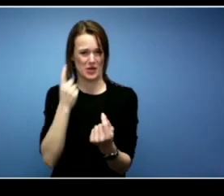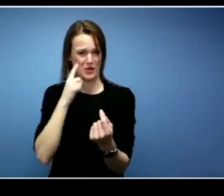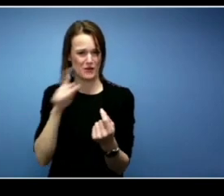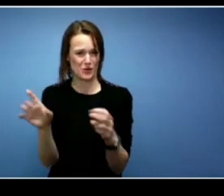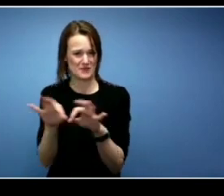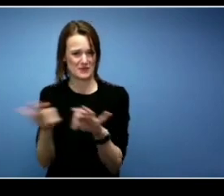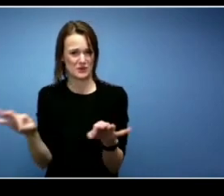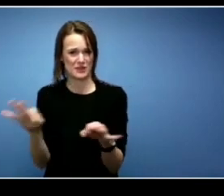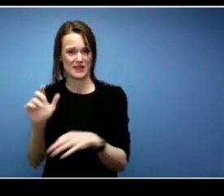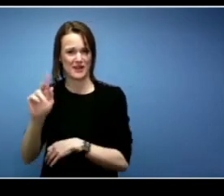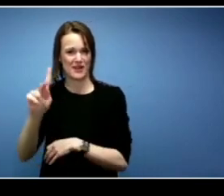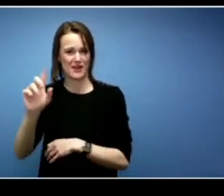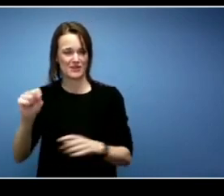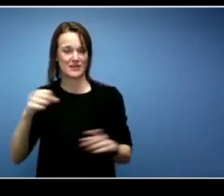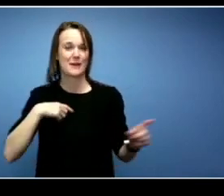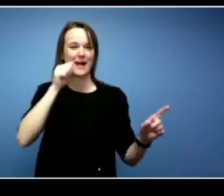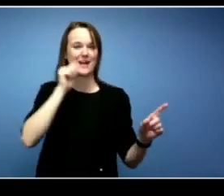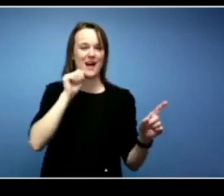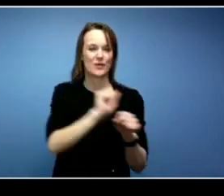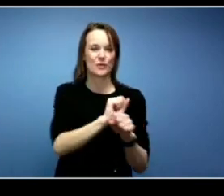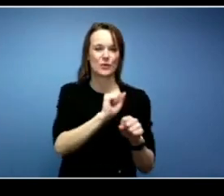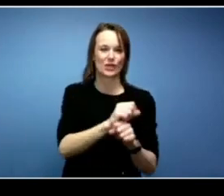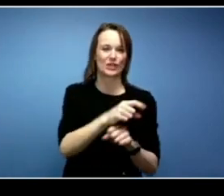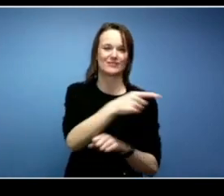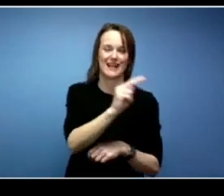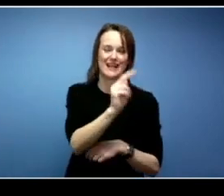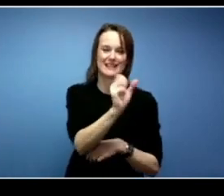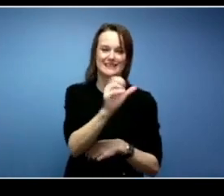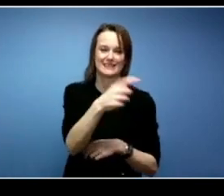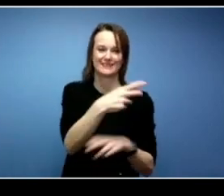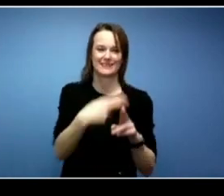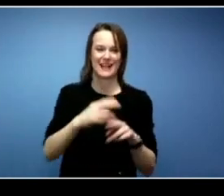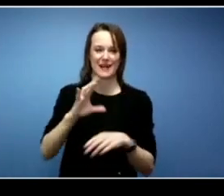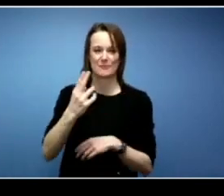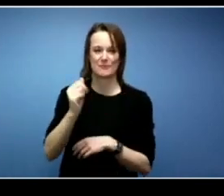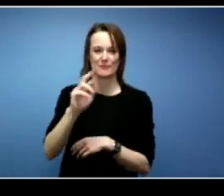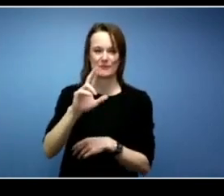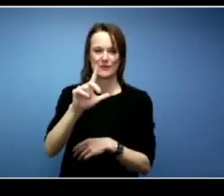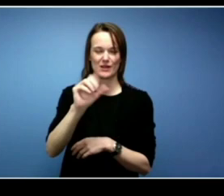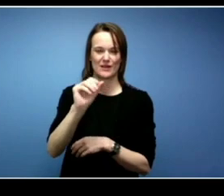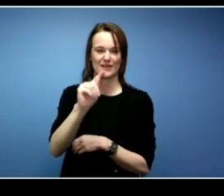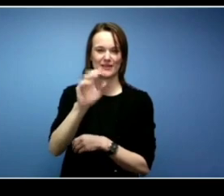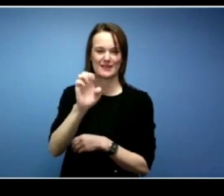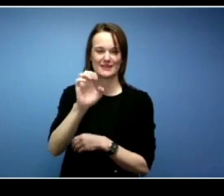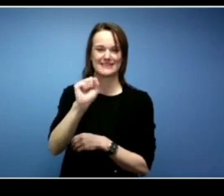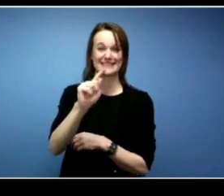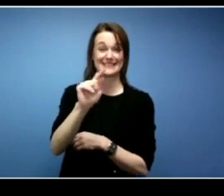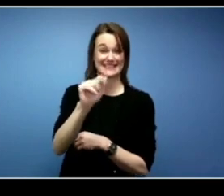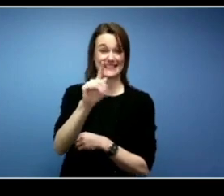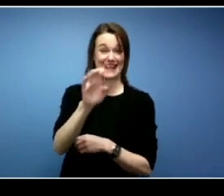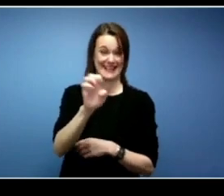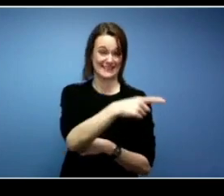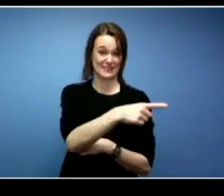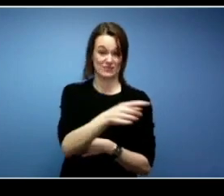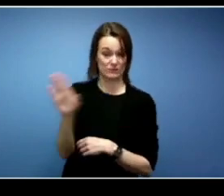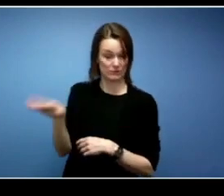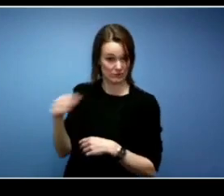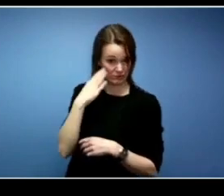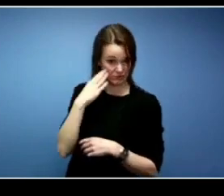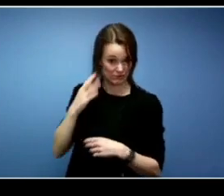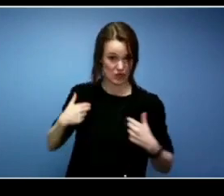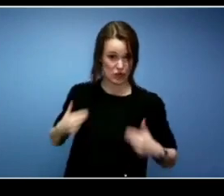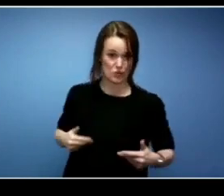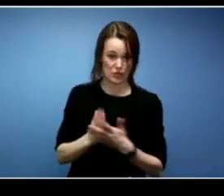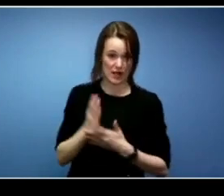Kingstec College, Charlotte States, she told me about the Human Services program. And so that program really